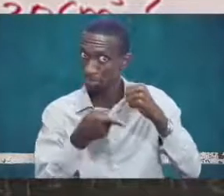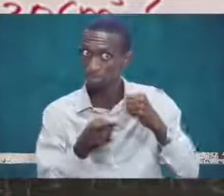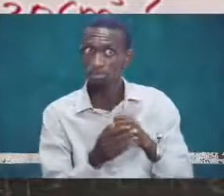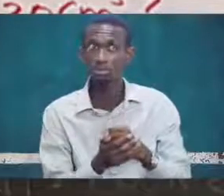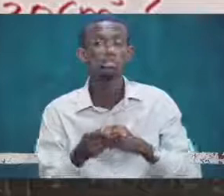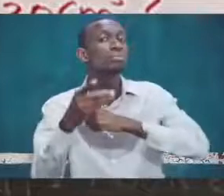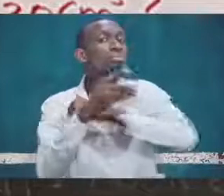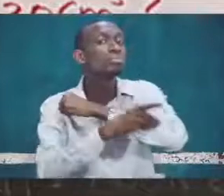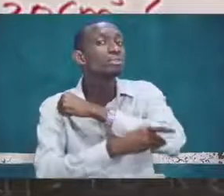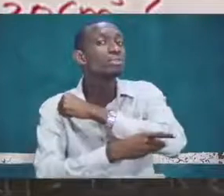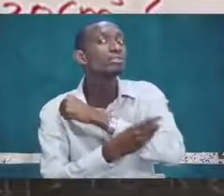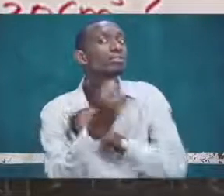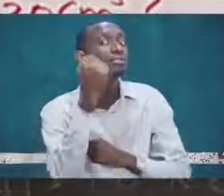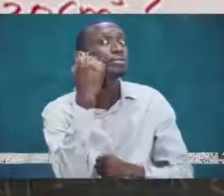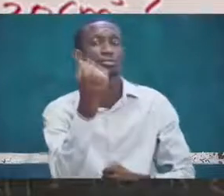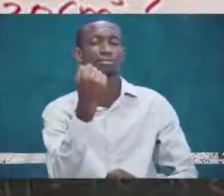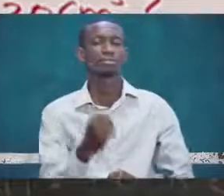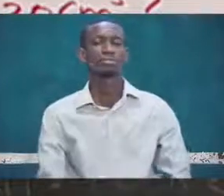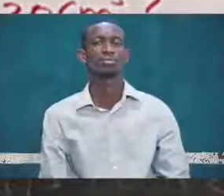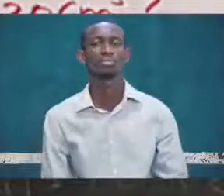5 days.